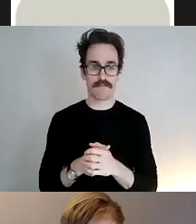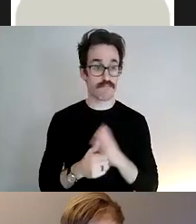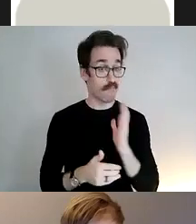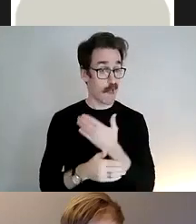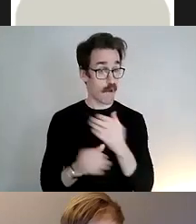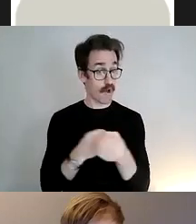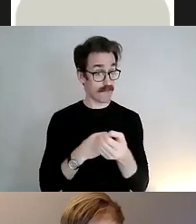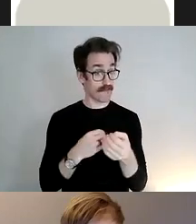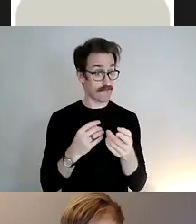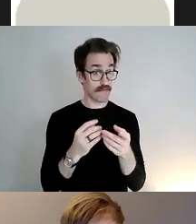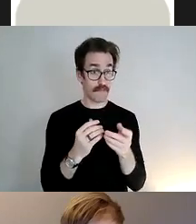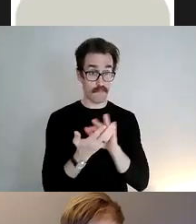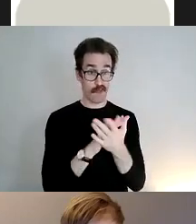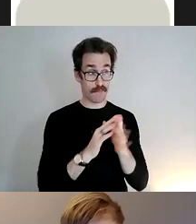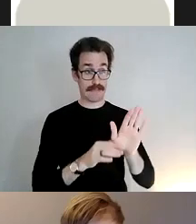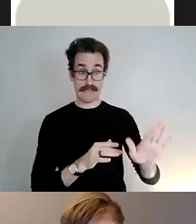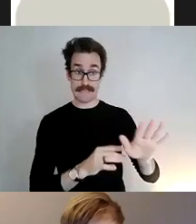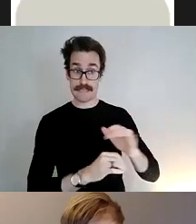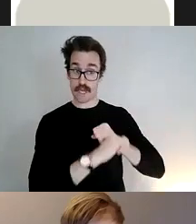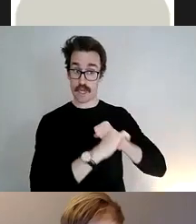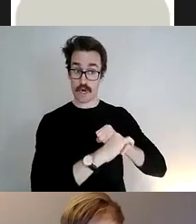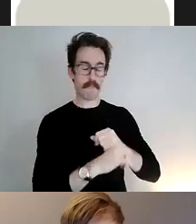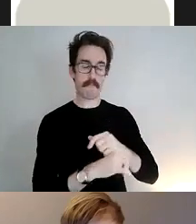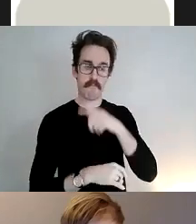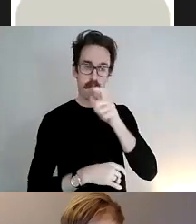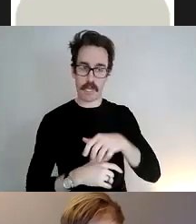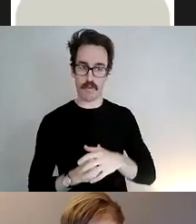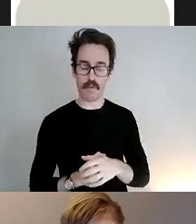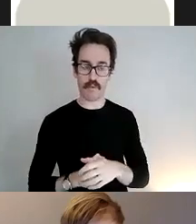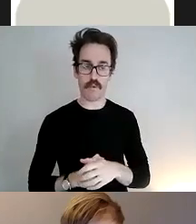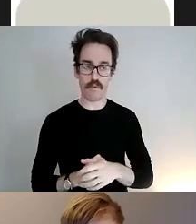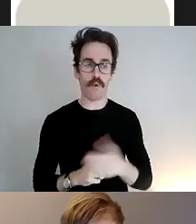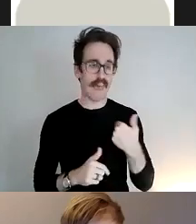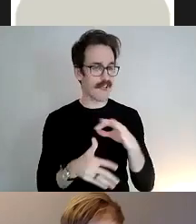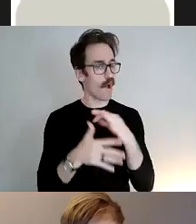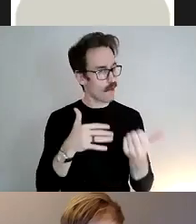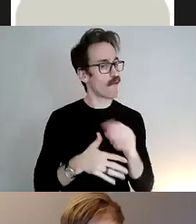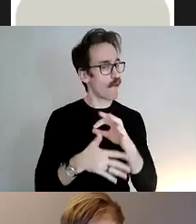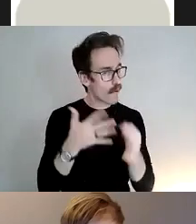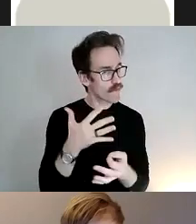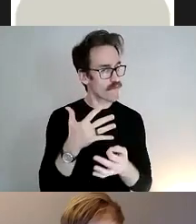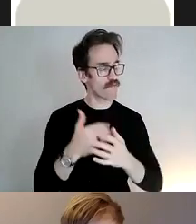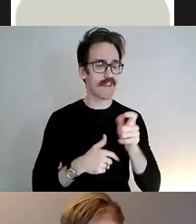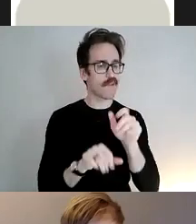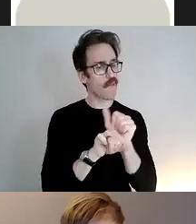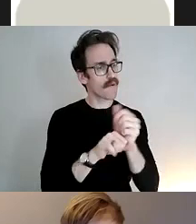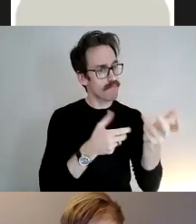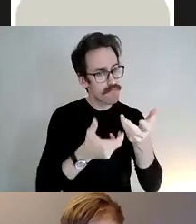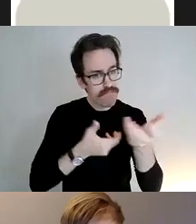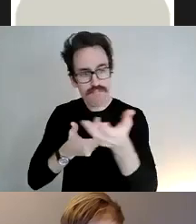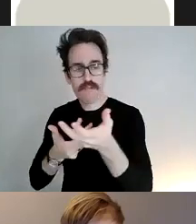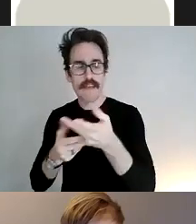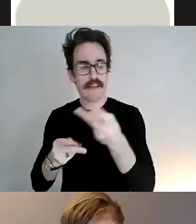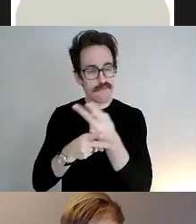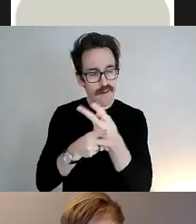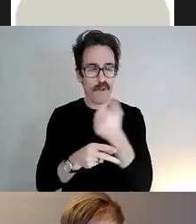at that point because there was another plan that was worked out. But sometimes it just takes consultation with folks to figure out what might be some